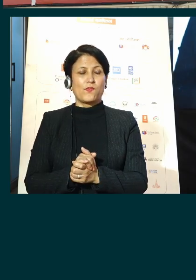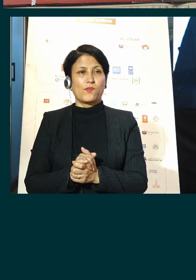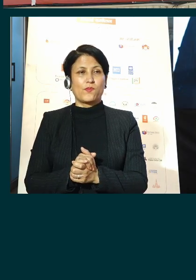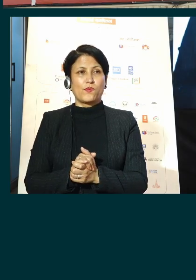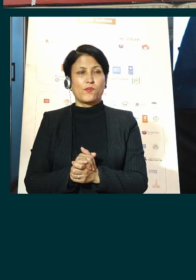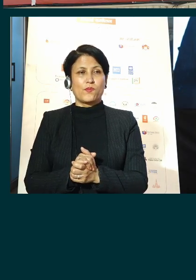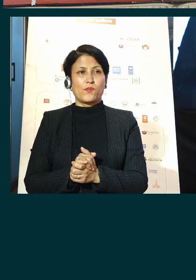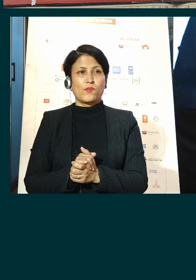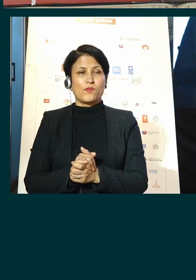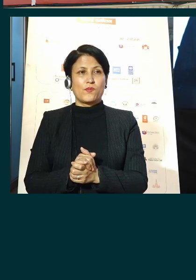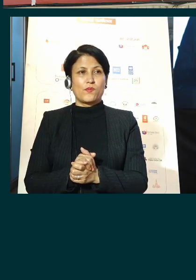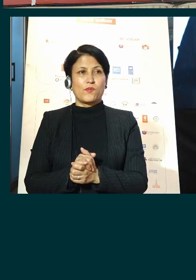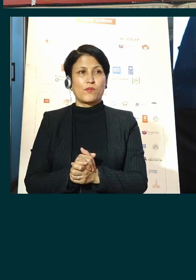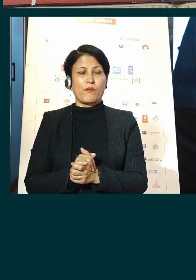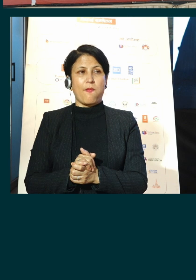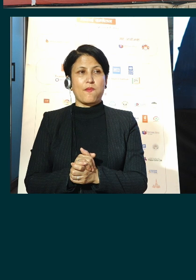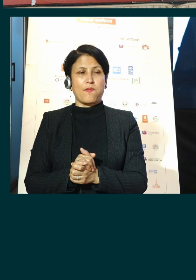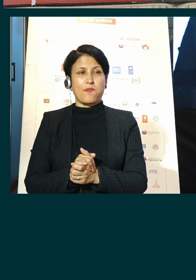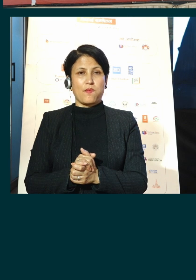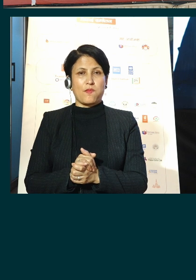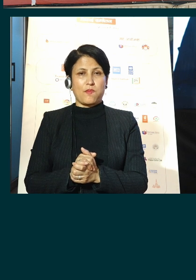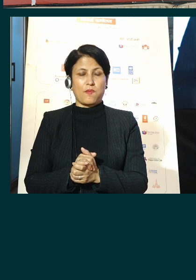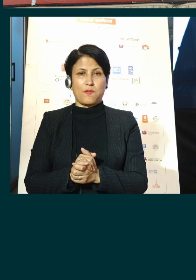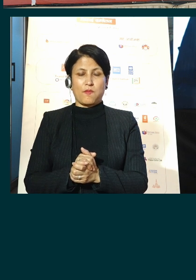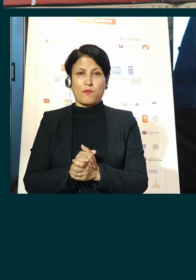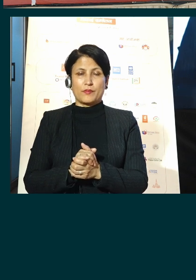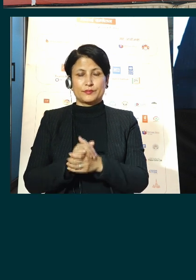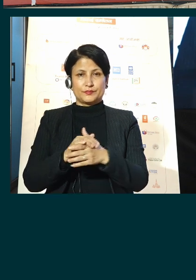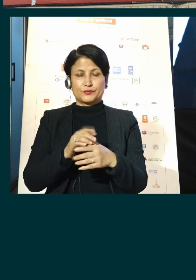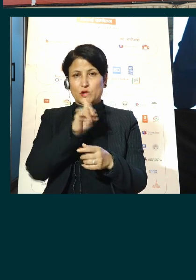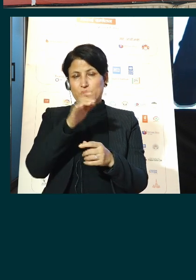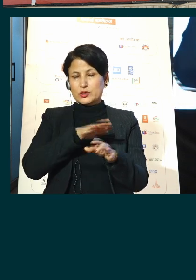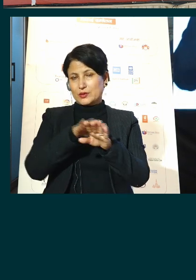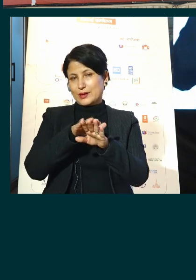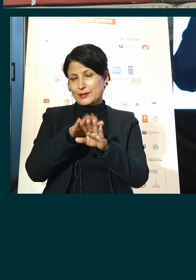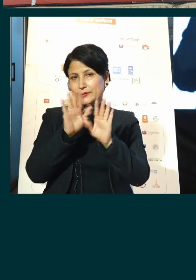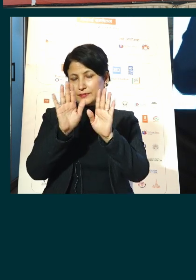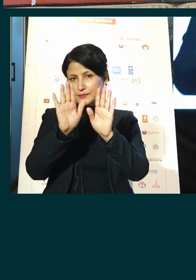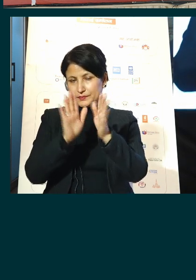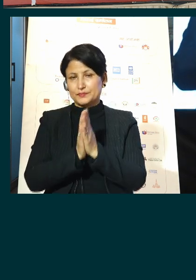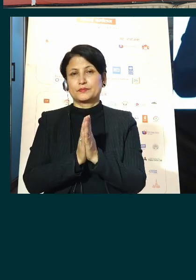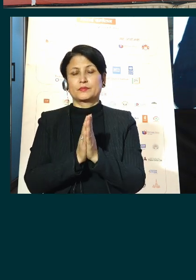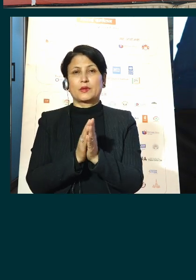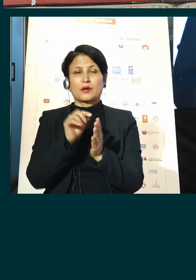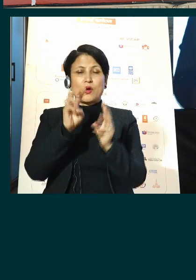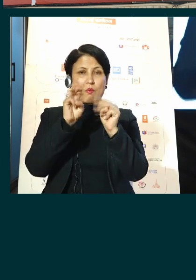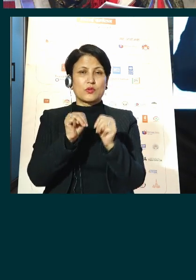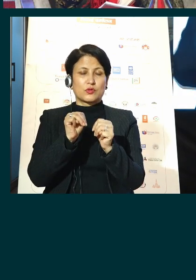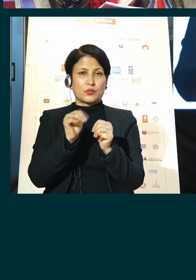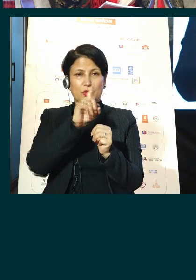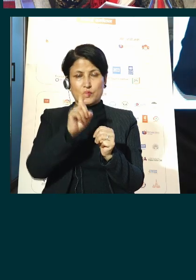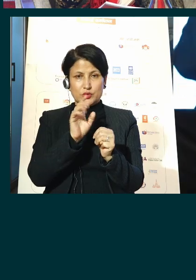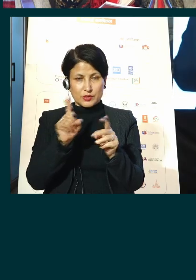this on? Can you hear me? Okay. Thank you. Thank you for the question. I think it's a really important one, especially because I